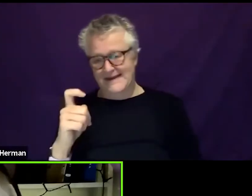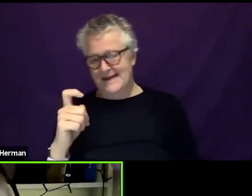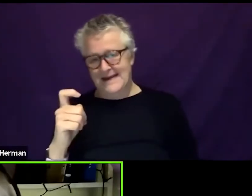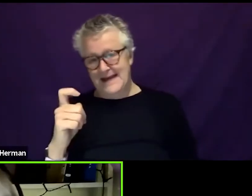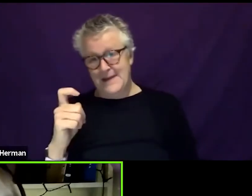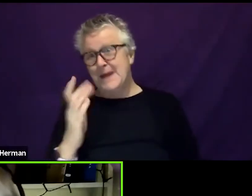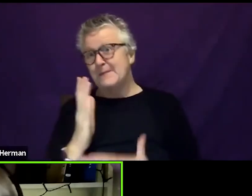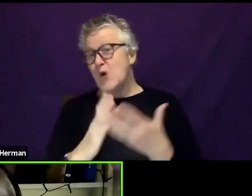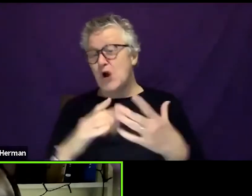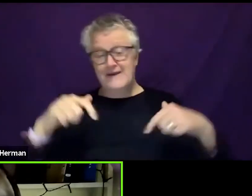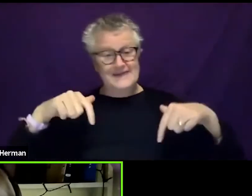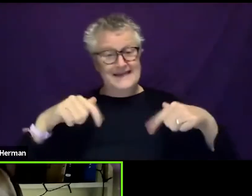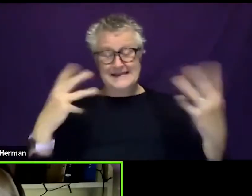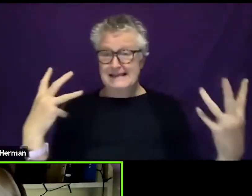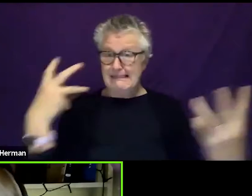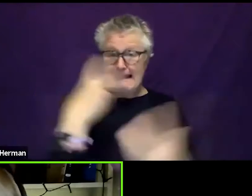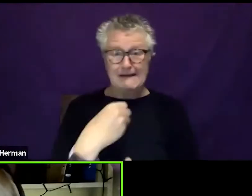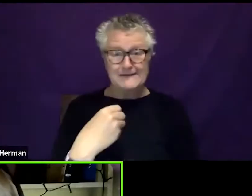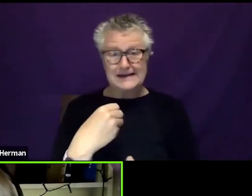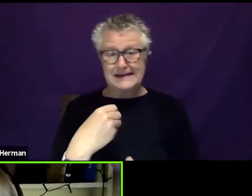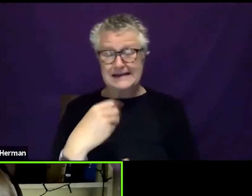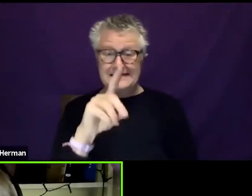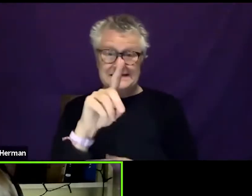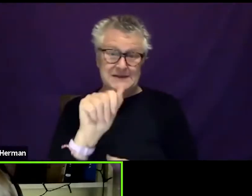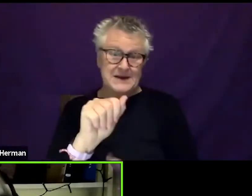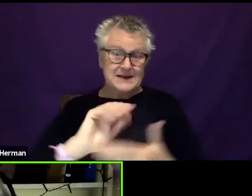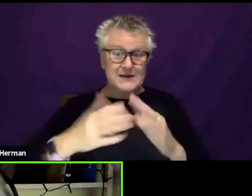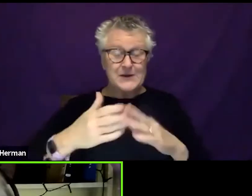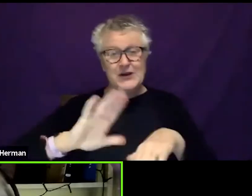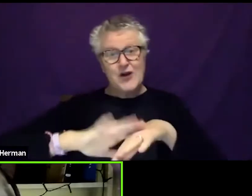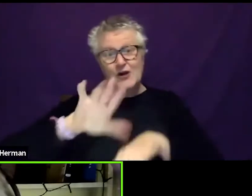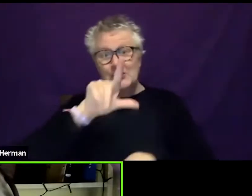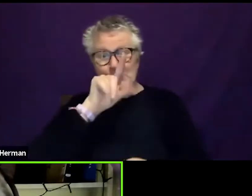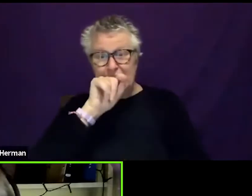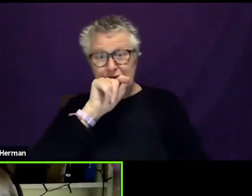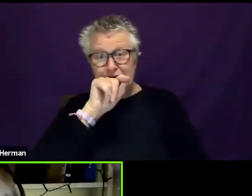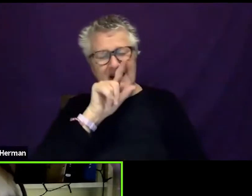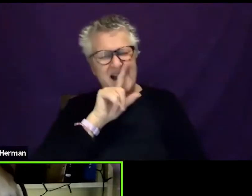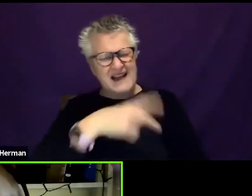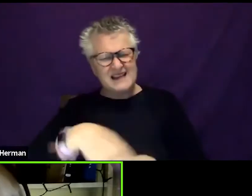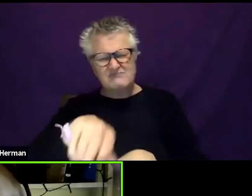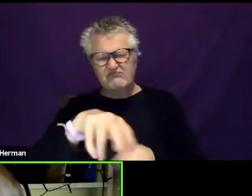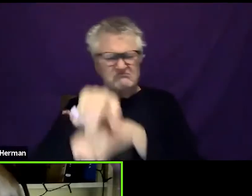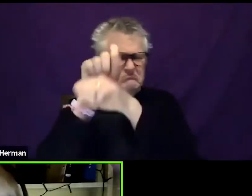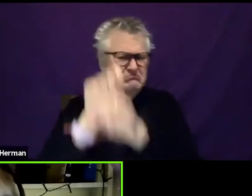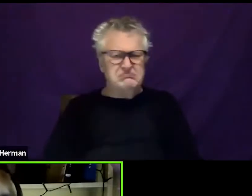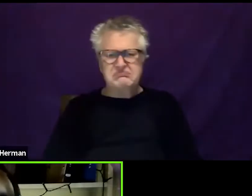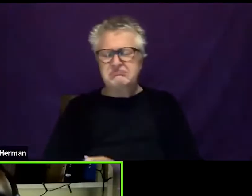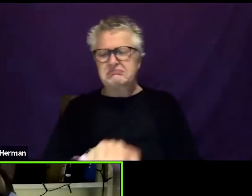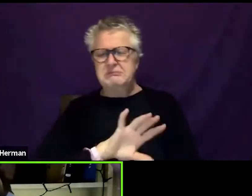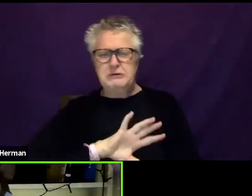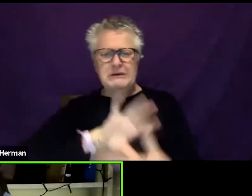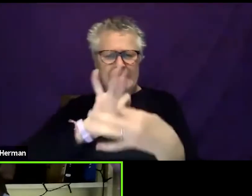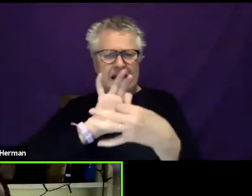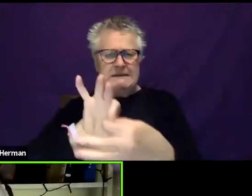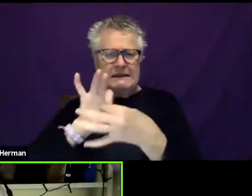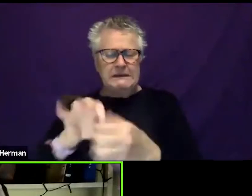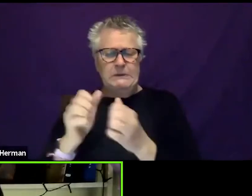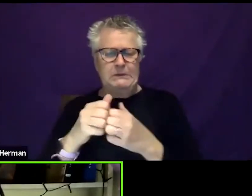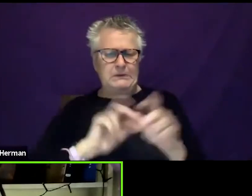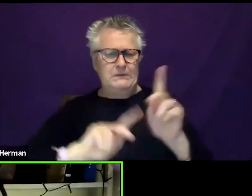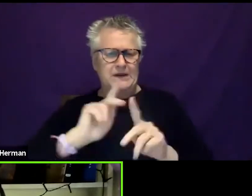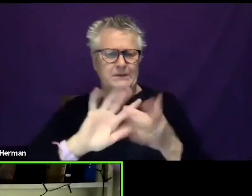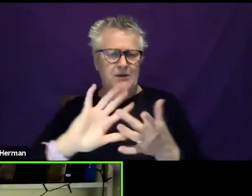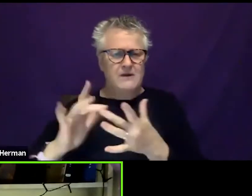disability community on Twitter, I'm used to connecting online with people. And, we all had our